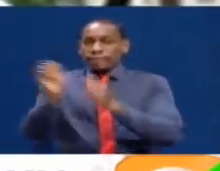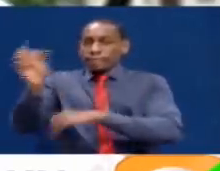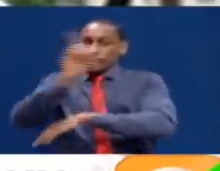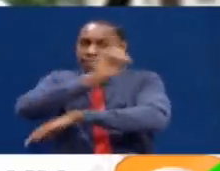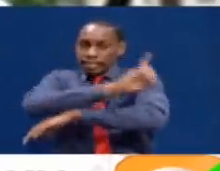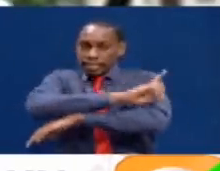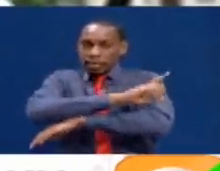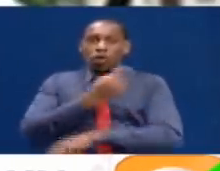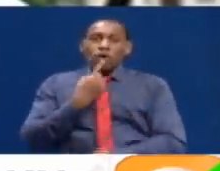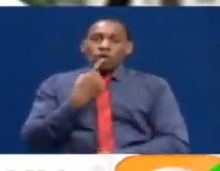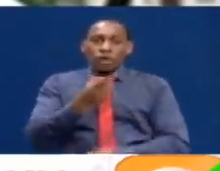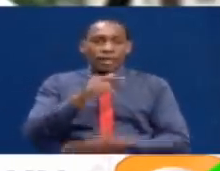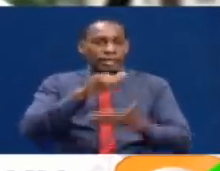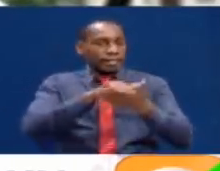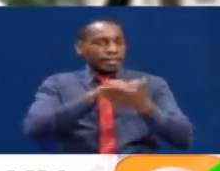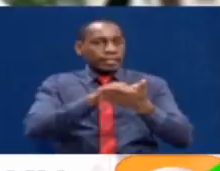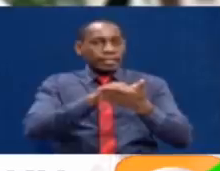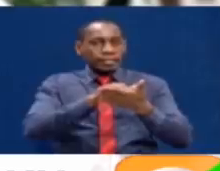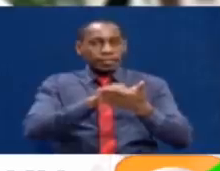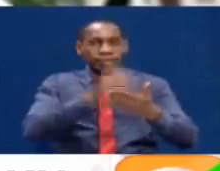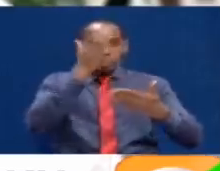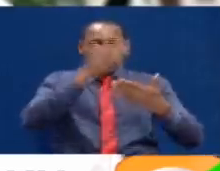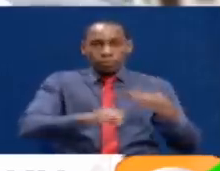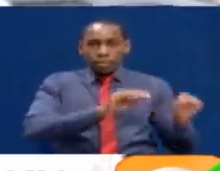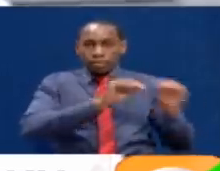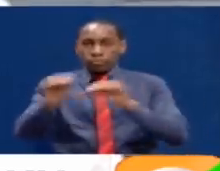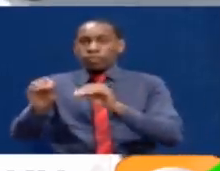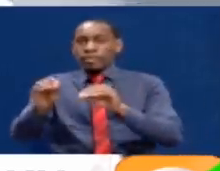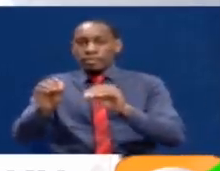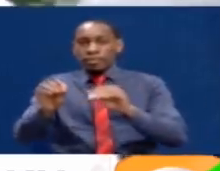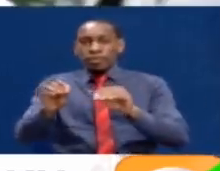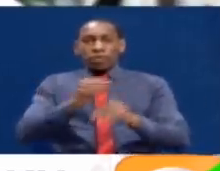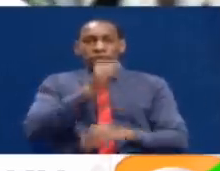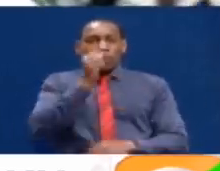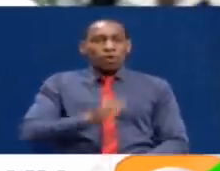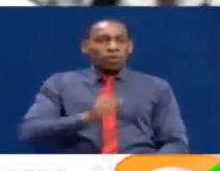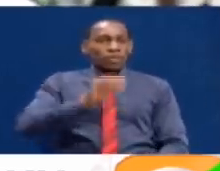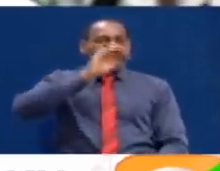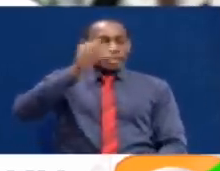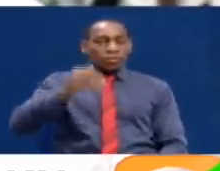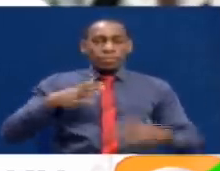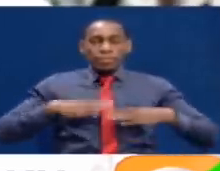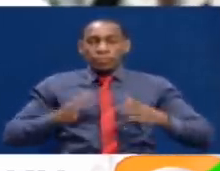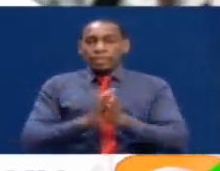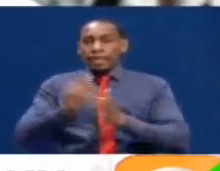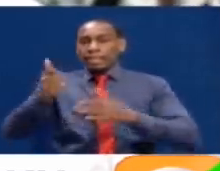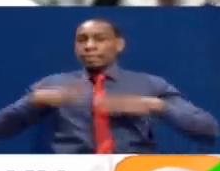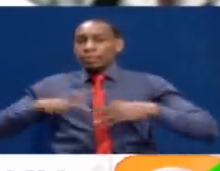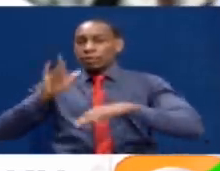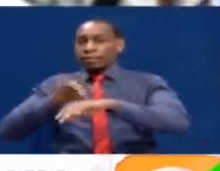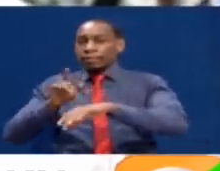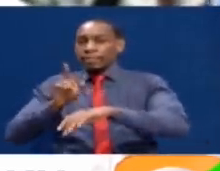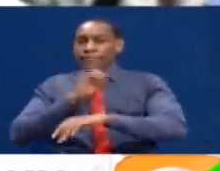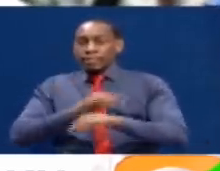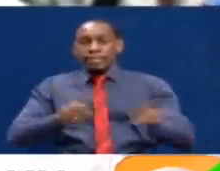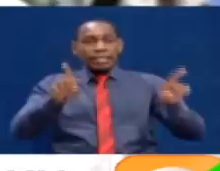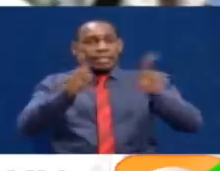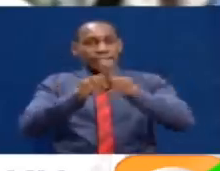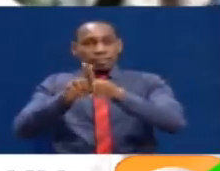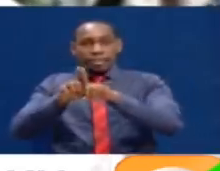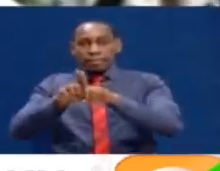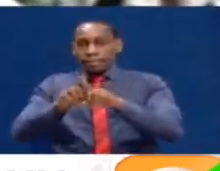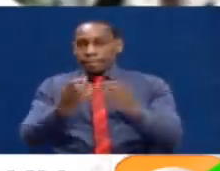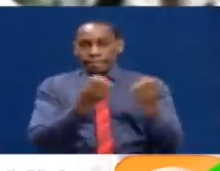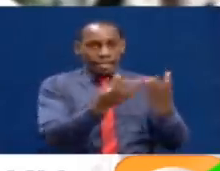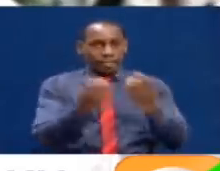15-day curfew that has been cessation of movement in terms of the Old Town residents and those who have been affected. But also, there